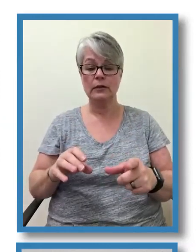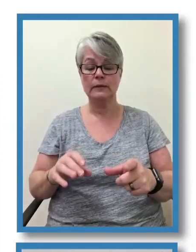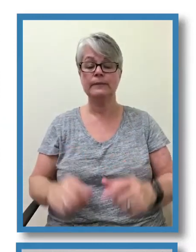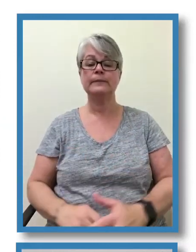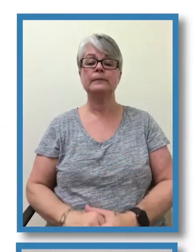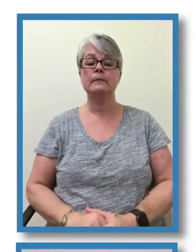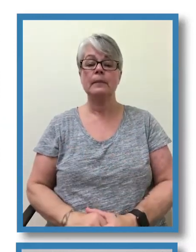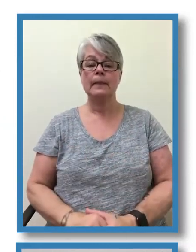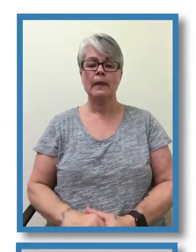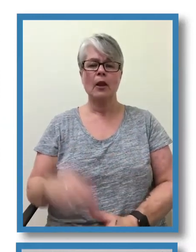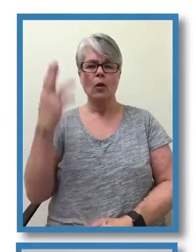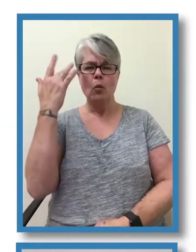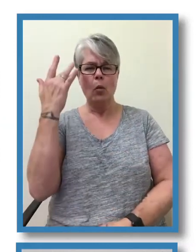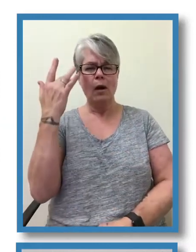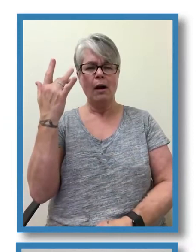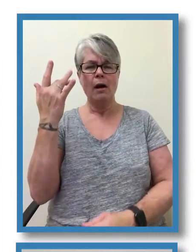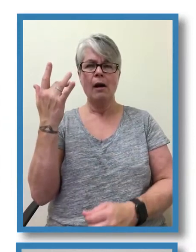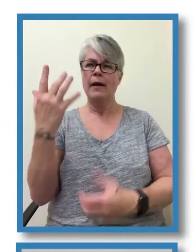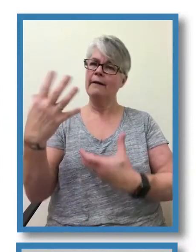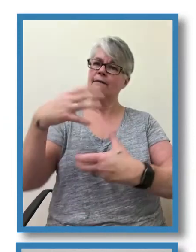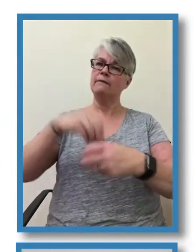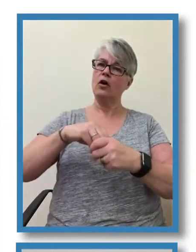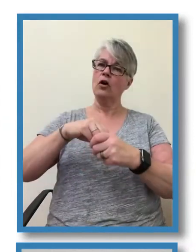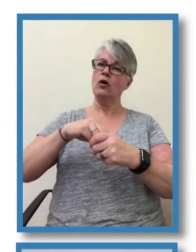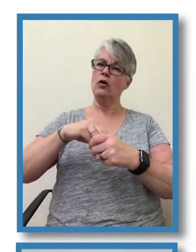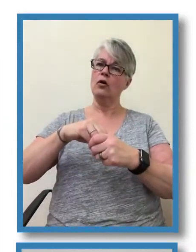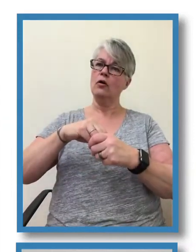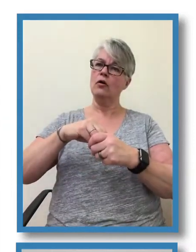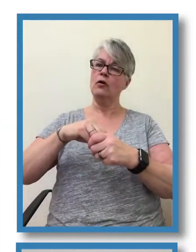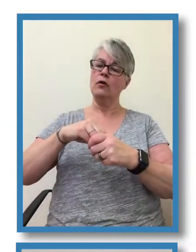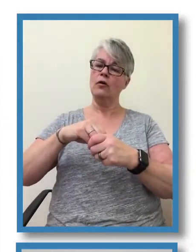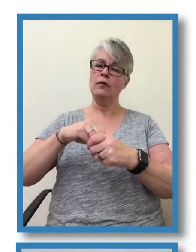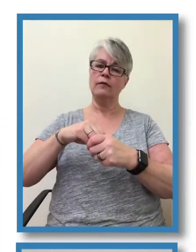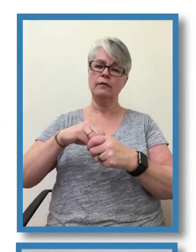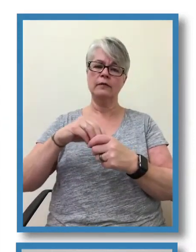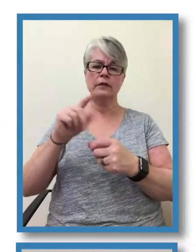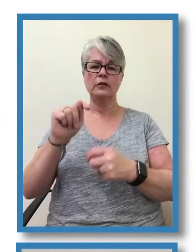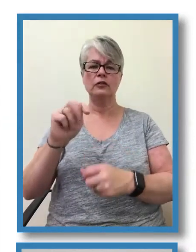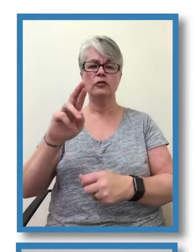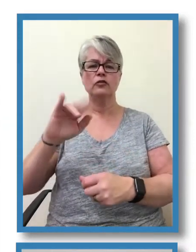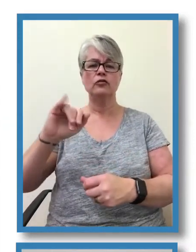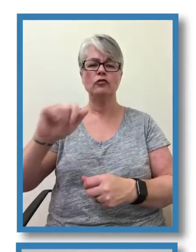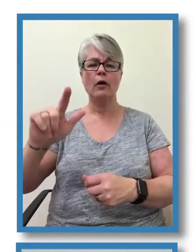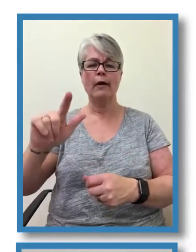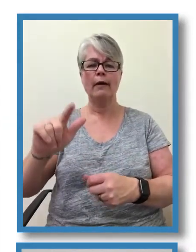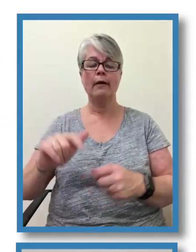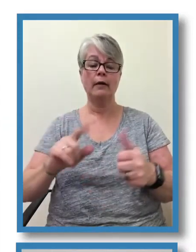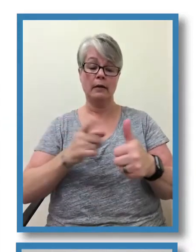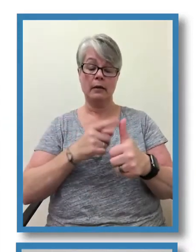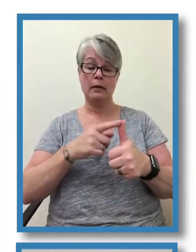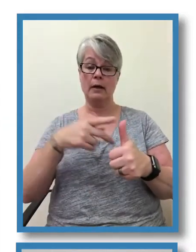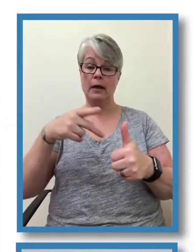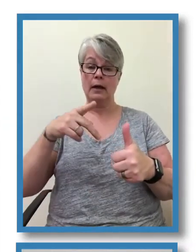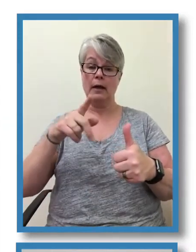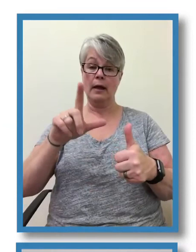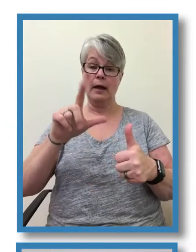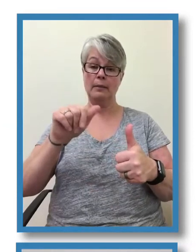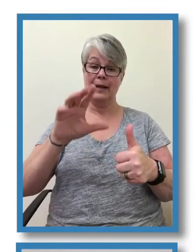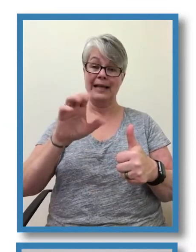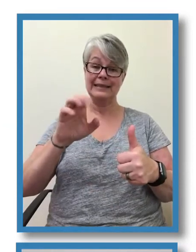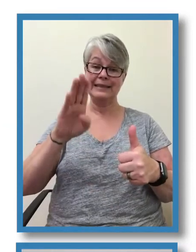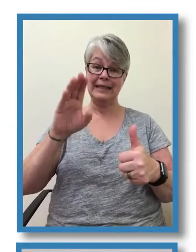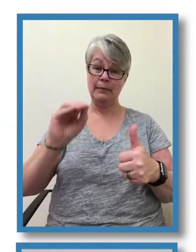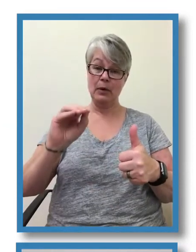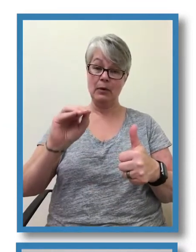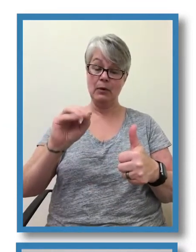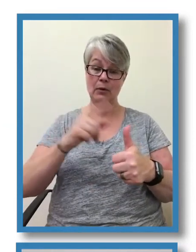saying, give them a placebo. You know, people do respond to placebos, but this is certainly true. There's a truism in that. Close medical